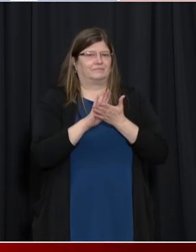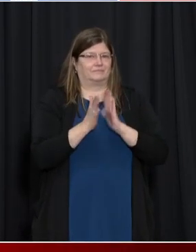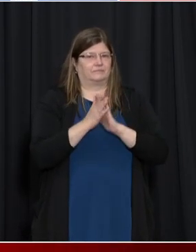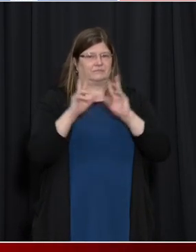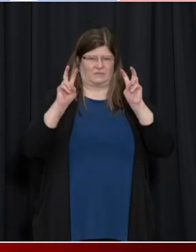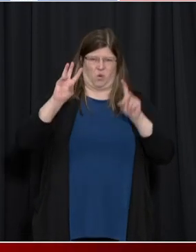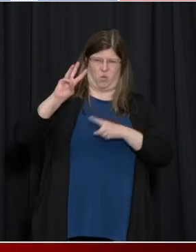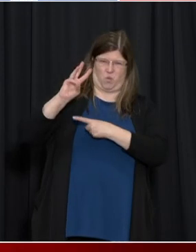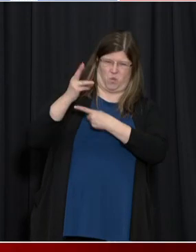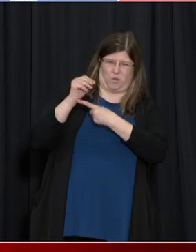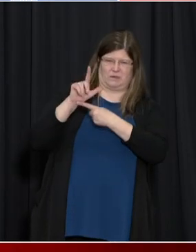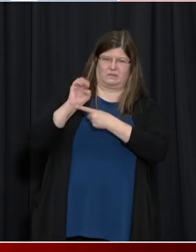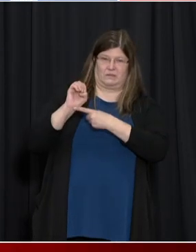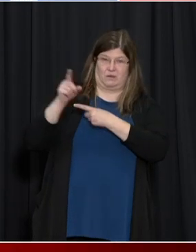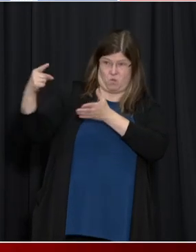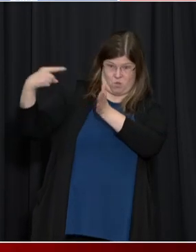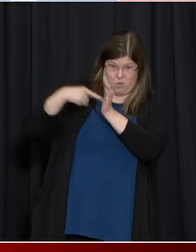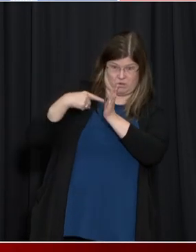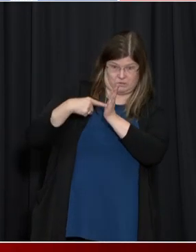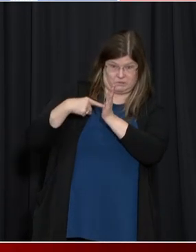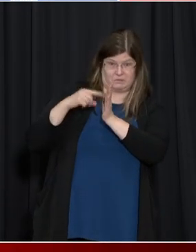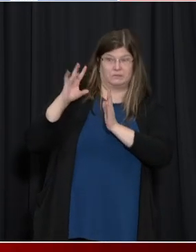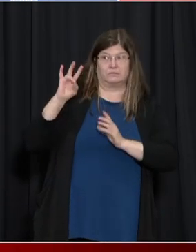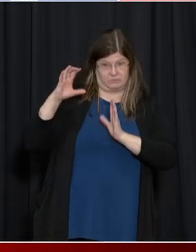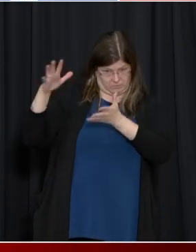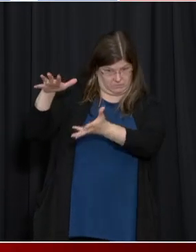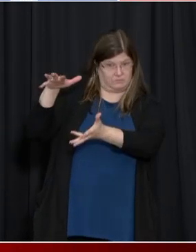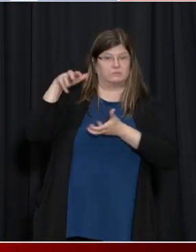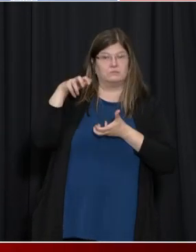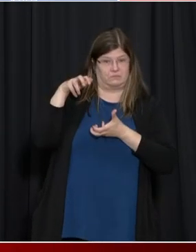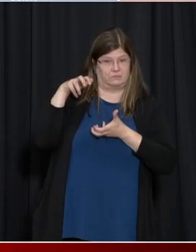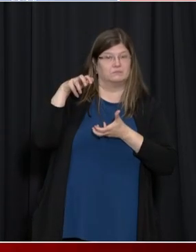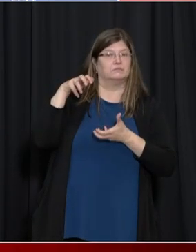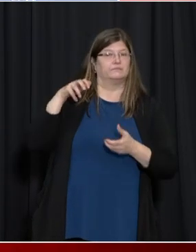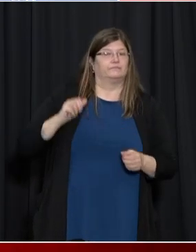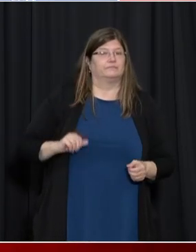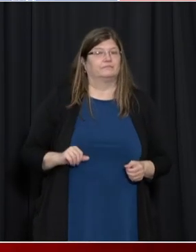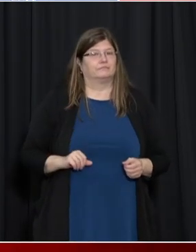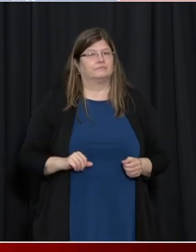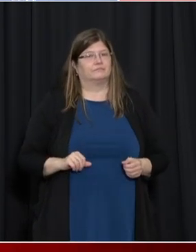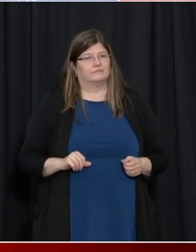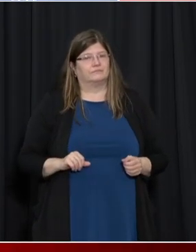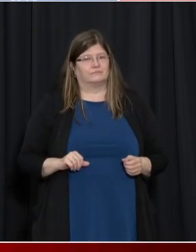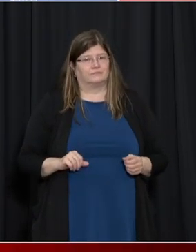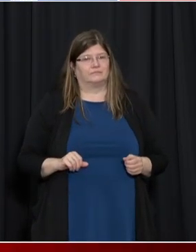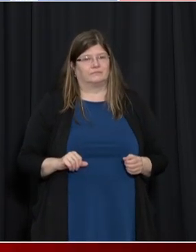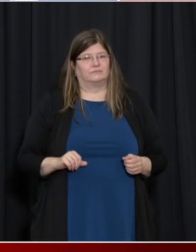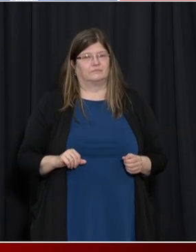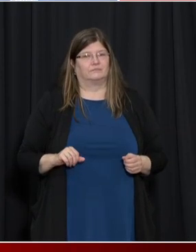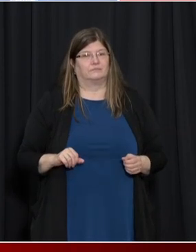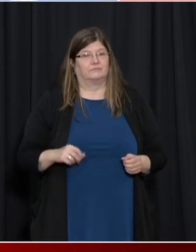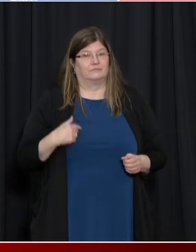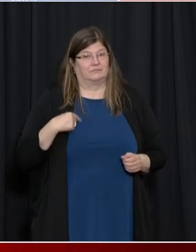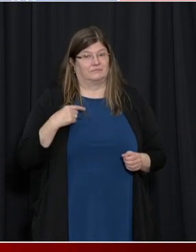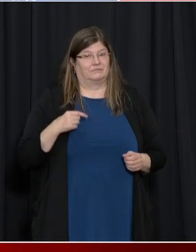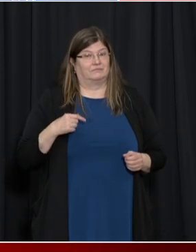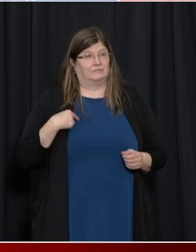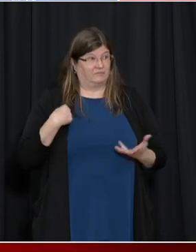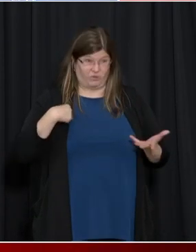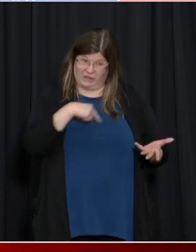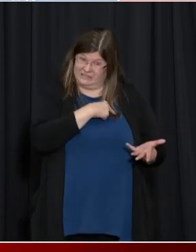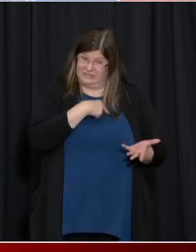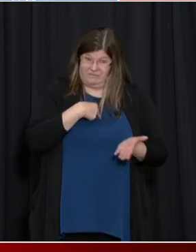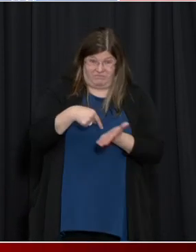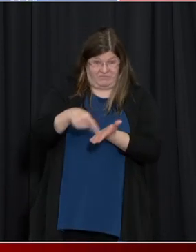owed. And I don't have to tell you, but I will, that we pay federal taxes. We pay more